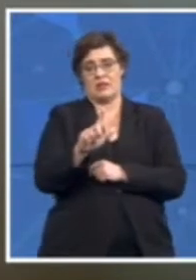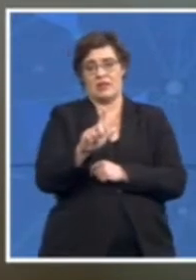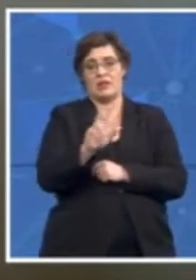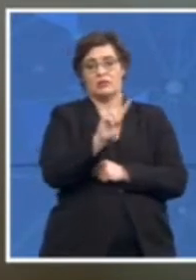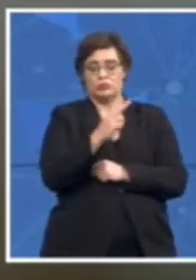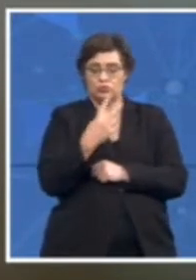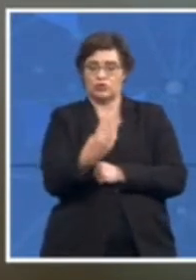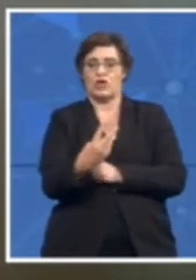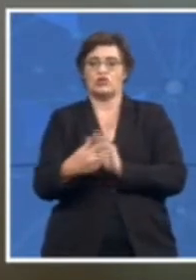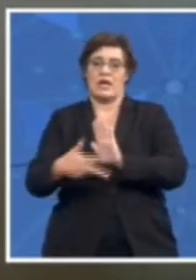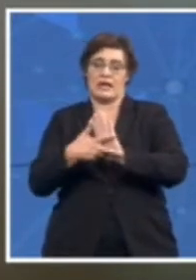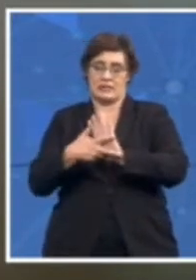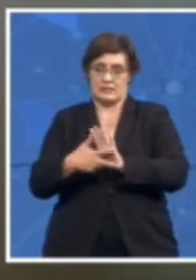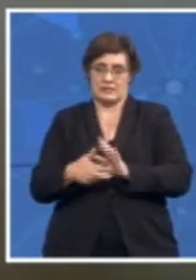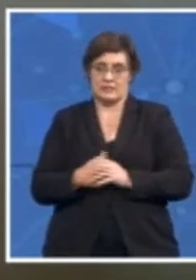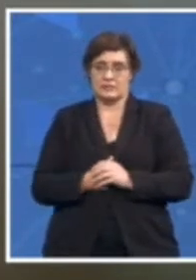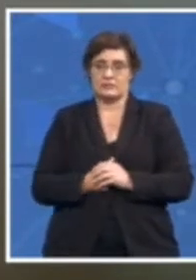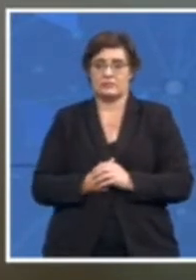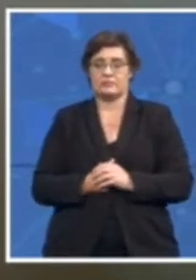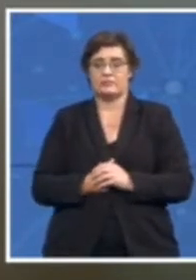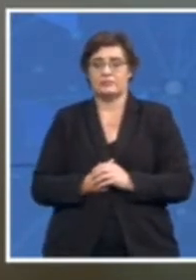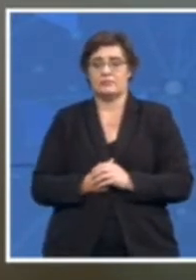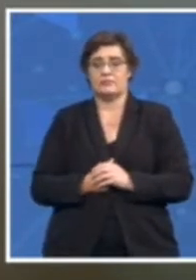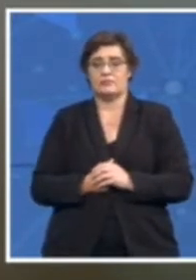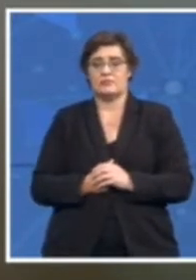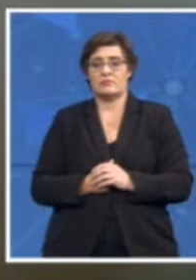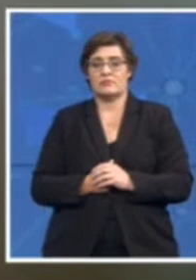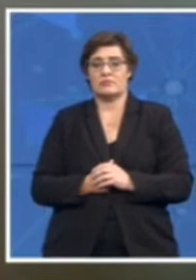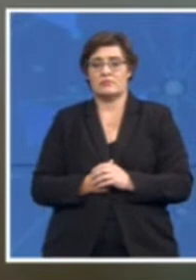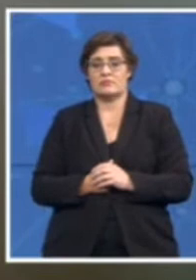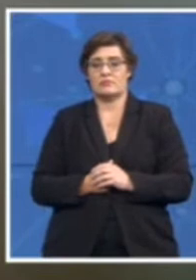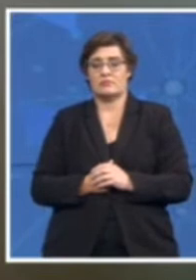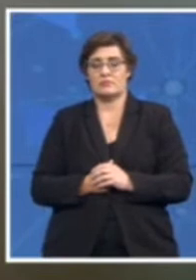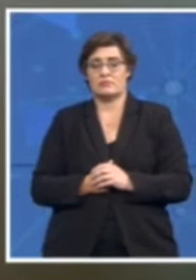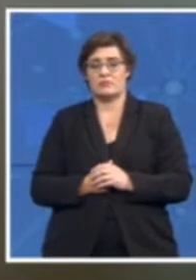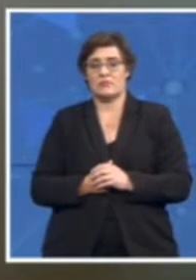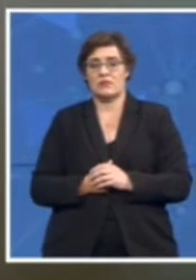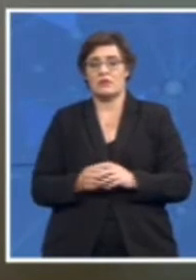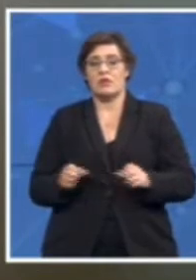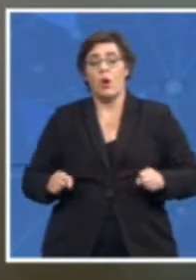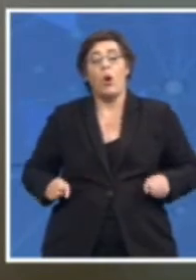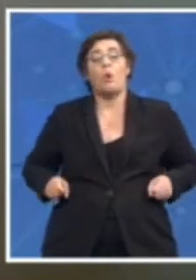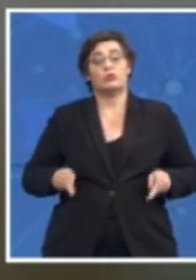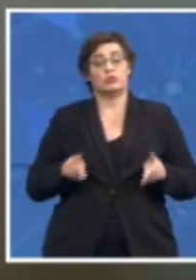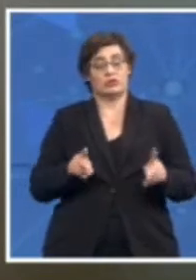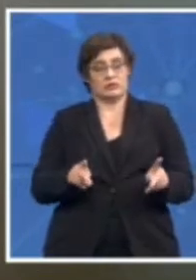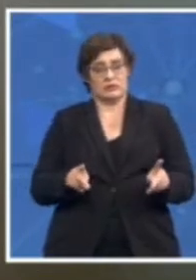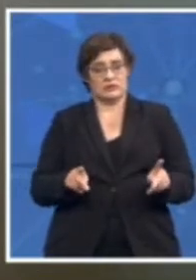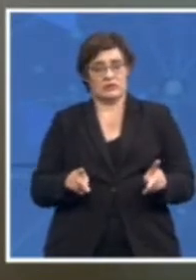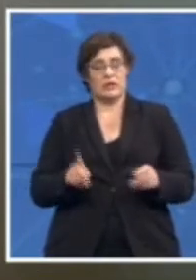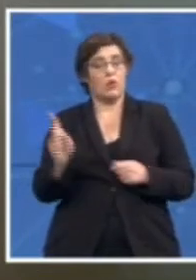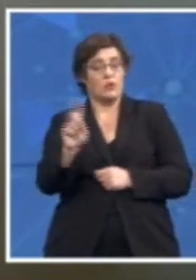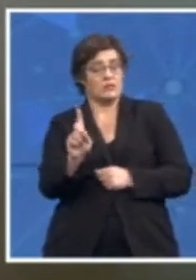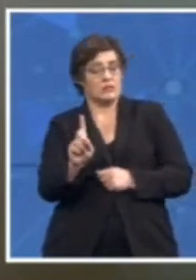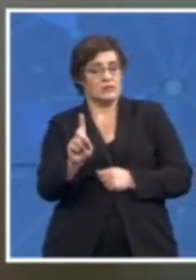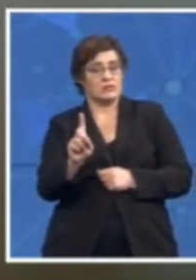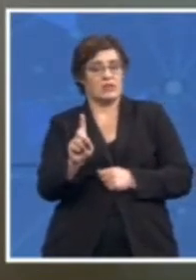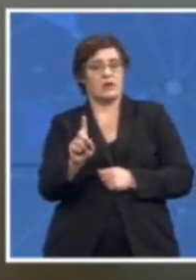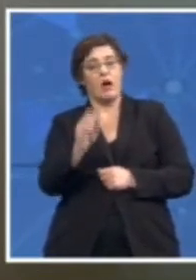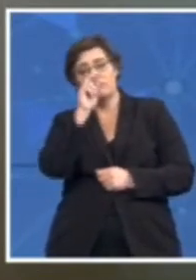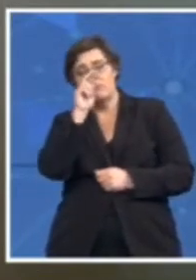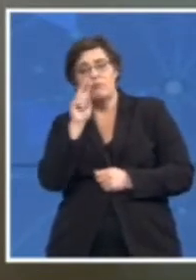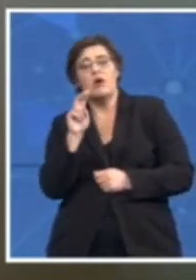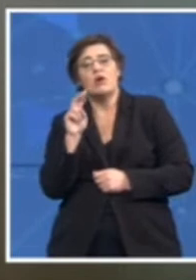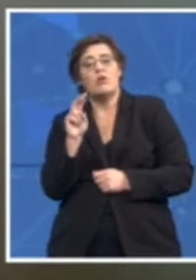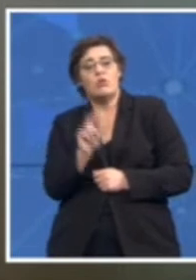the opportunity, I think, is for us again to look at what options do we